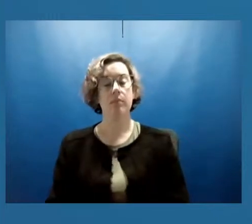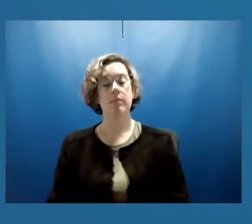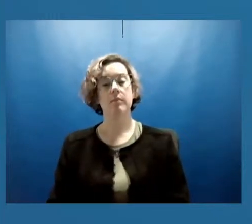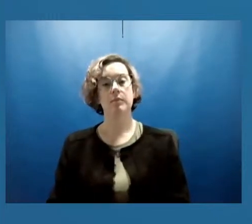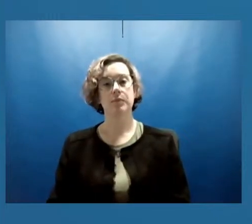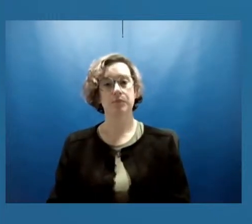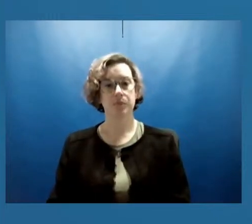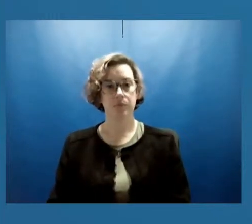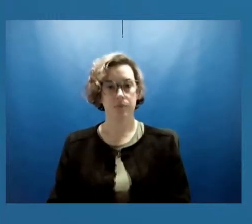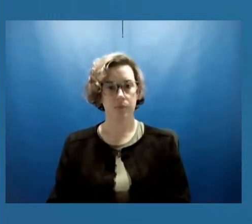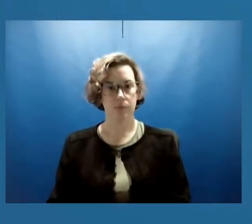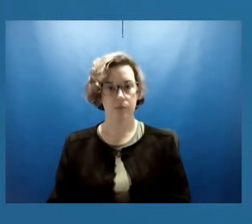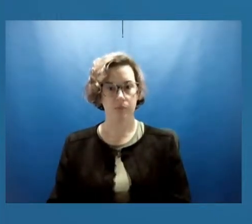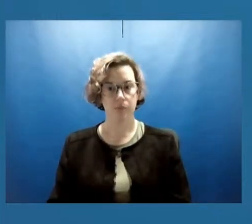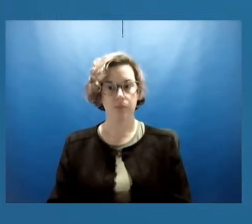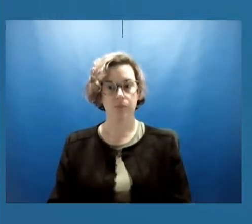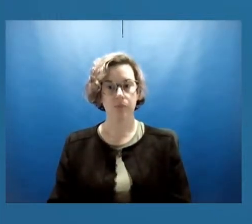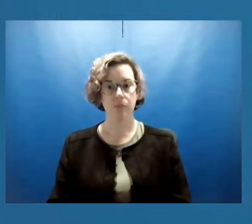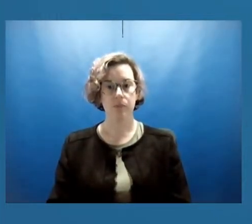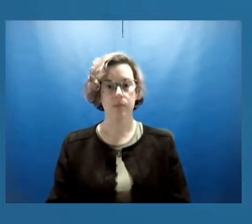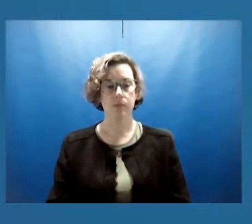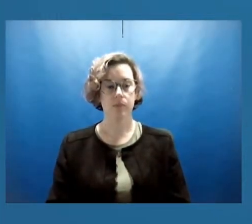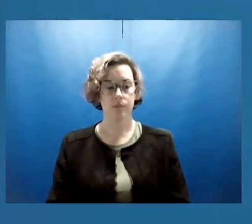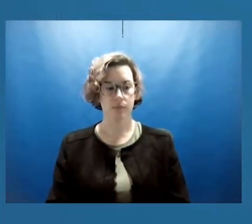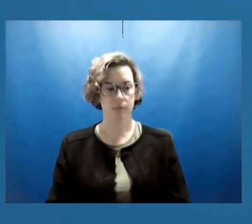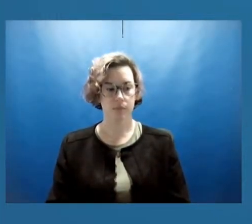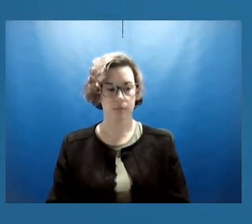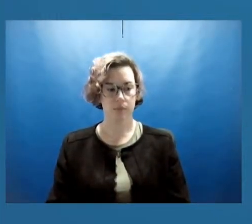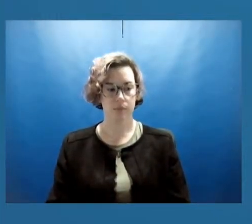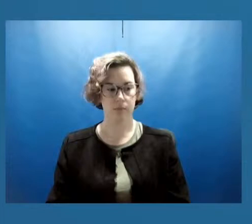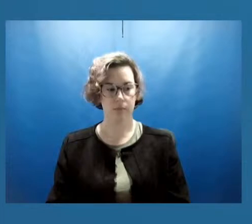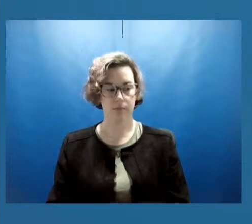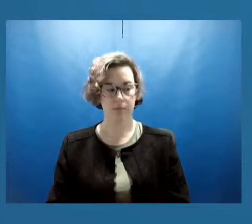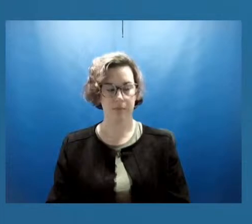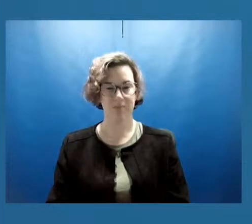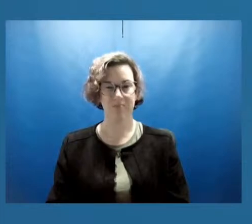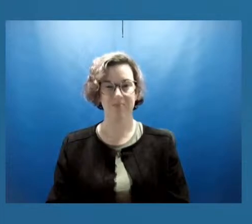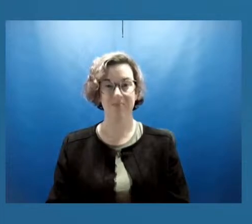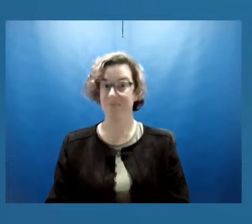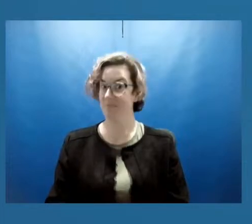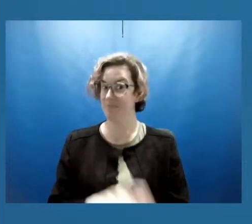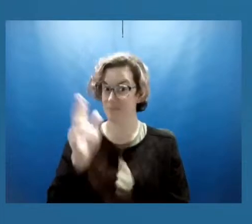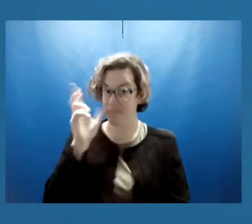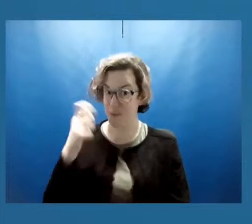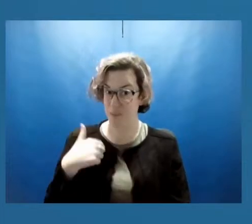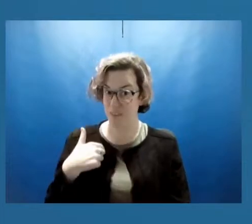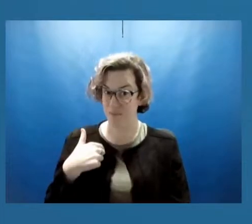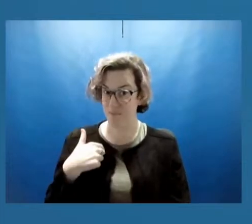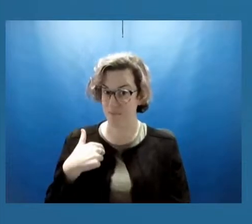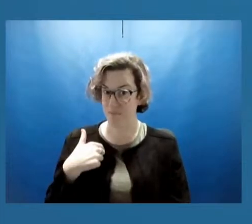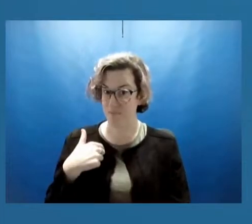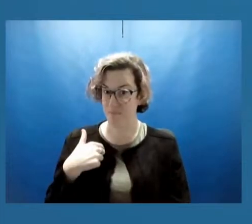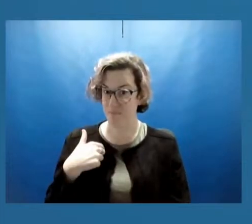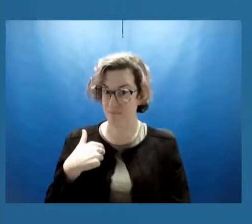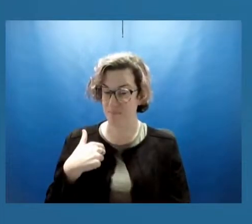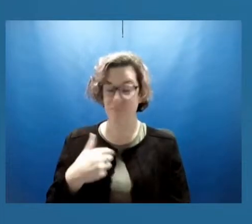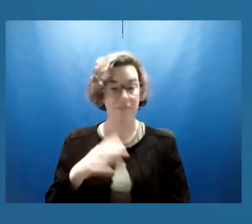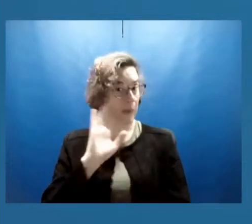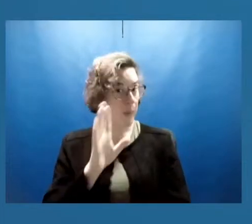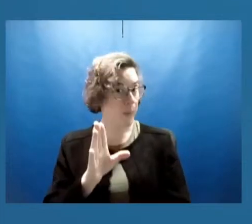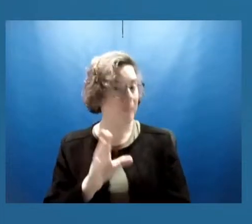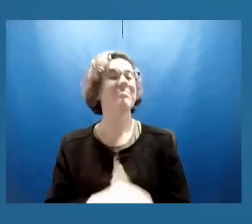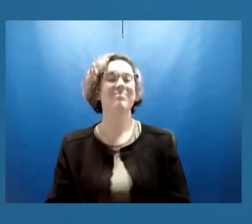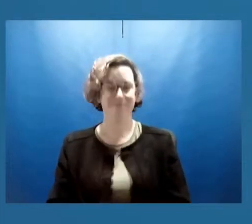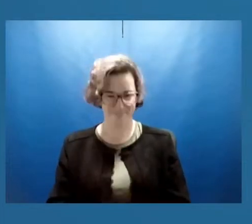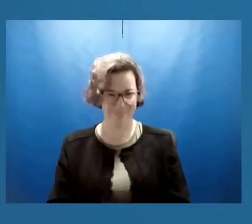You hear me? Hello. We can